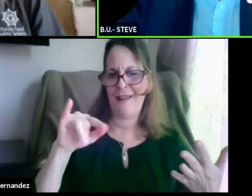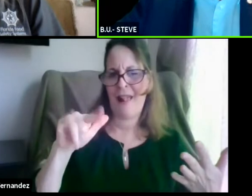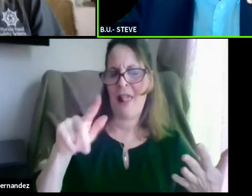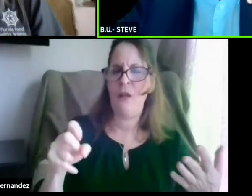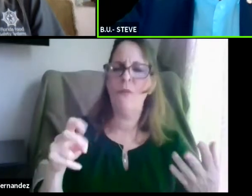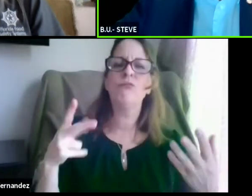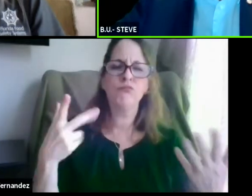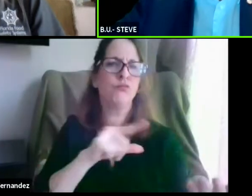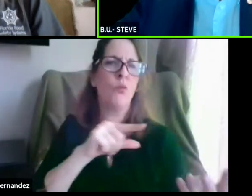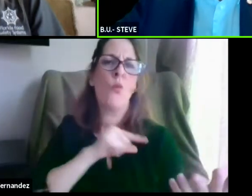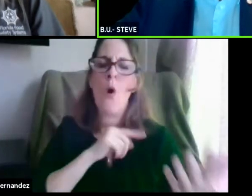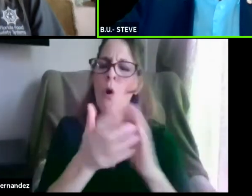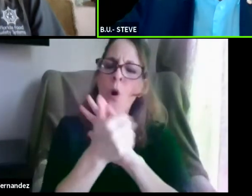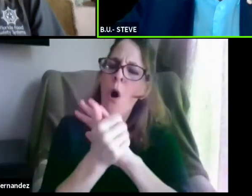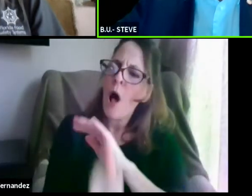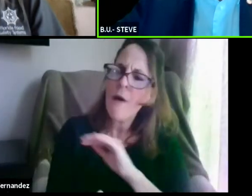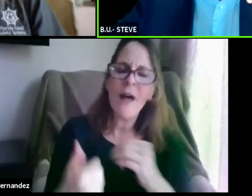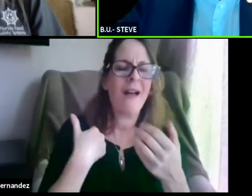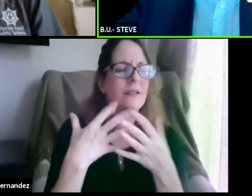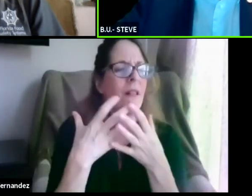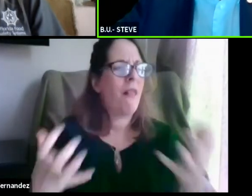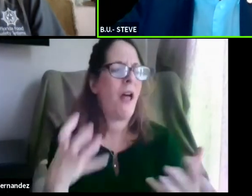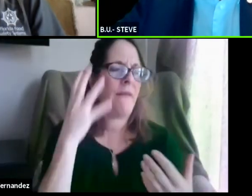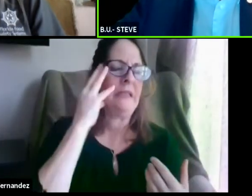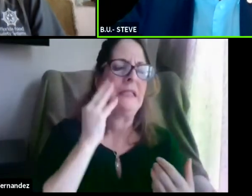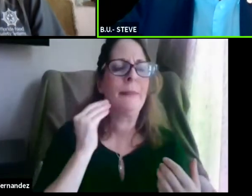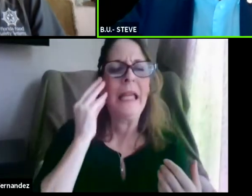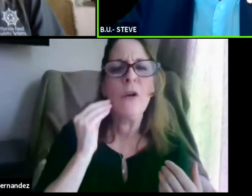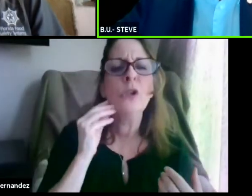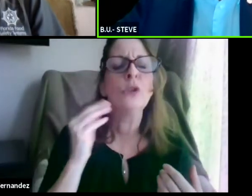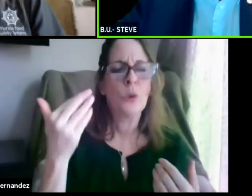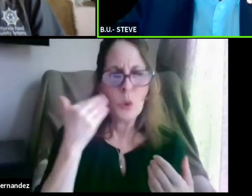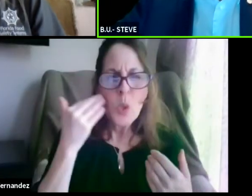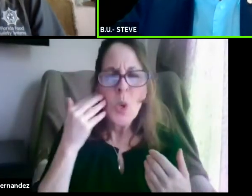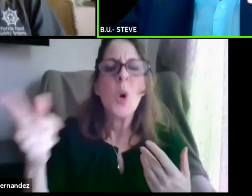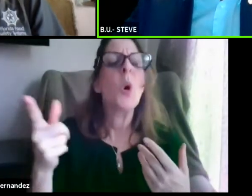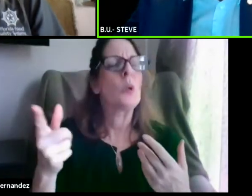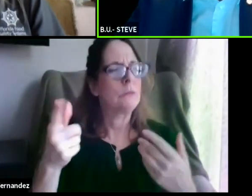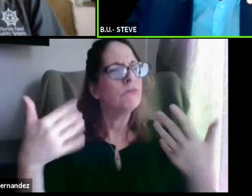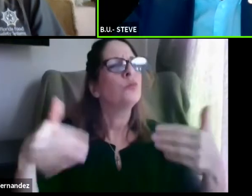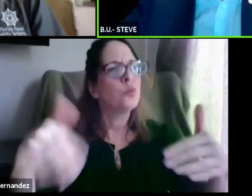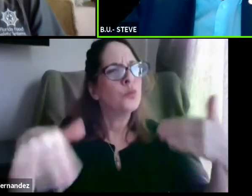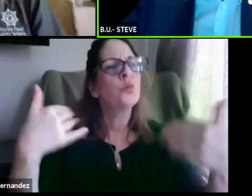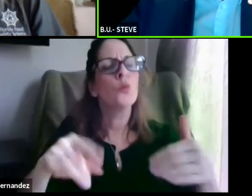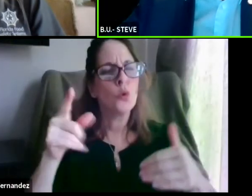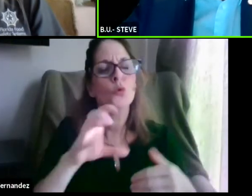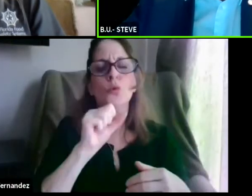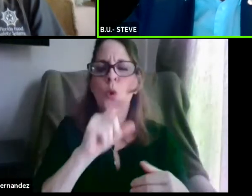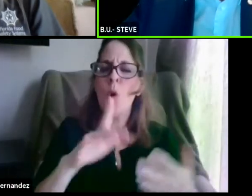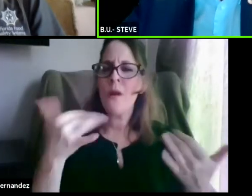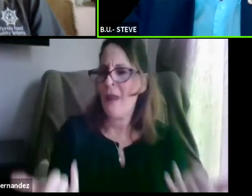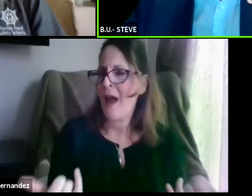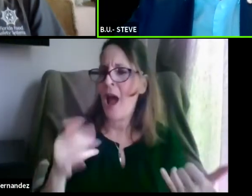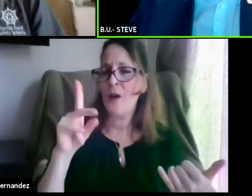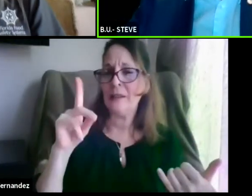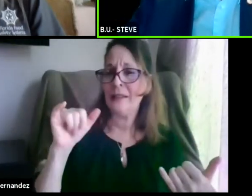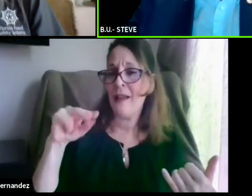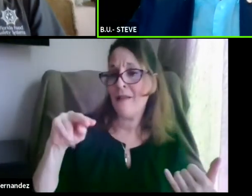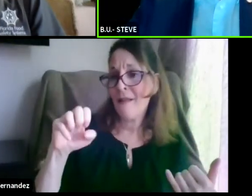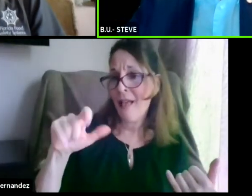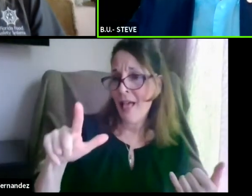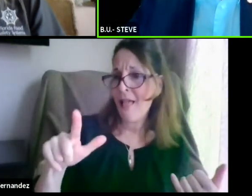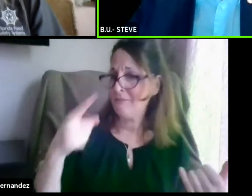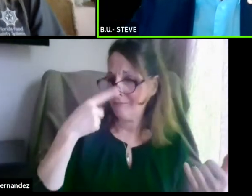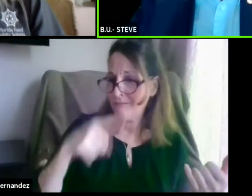qualified professionally with tons of experience. She knows what she's talking about. So Danielle, to you, let me have you take it over. Thank